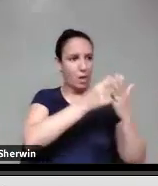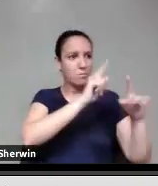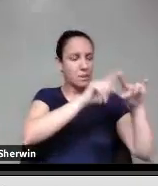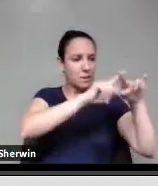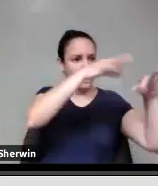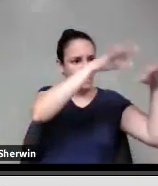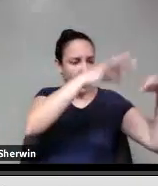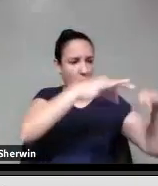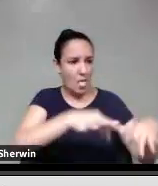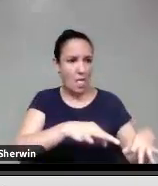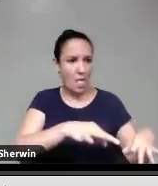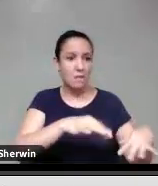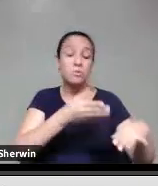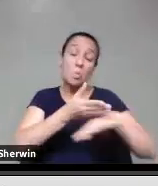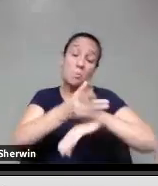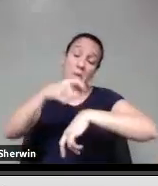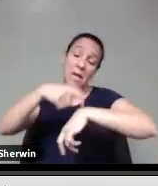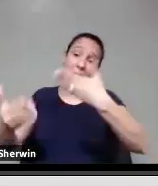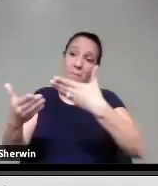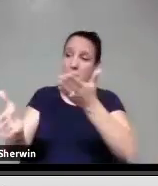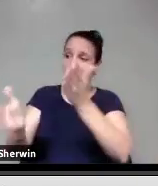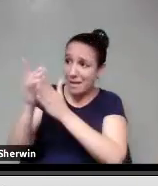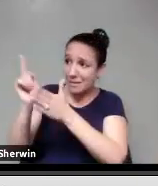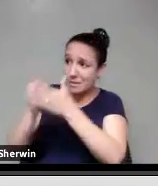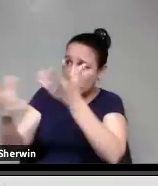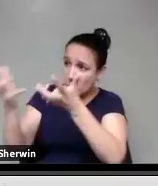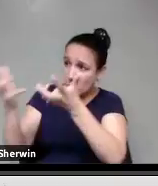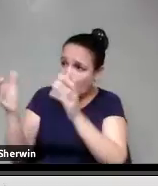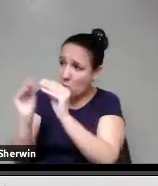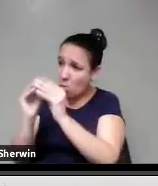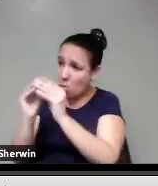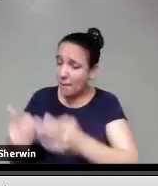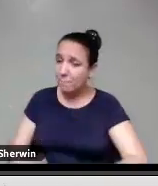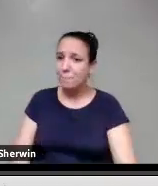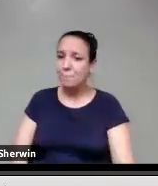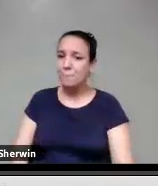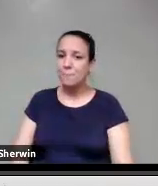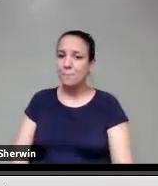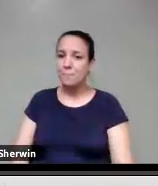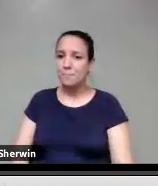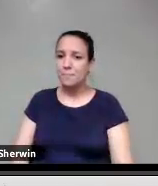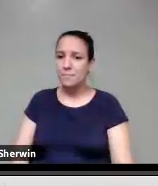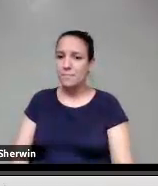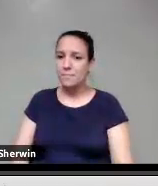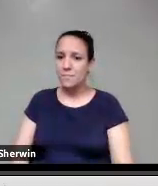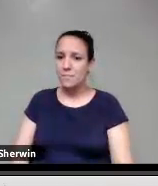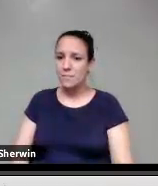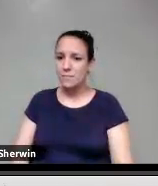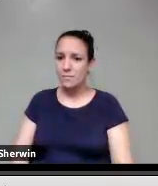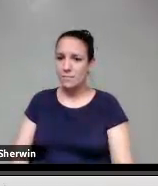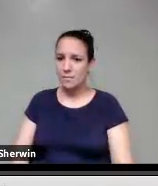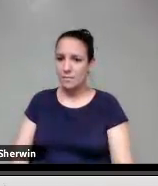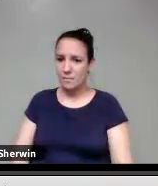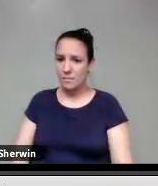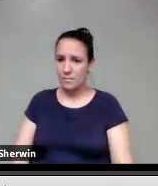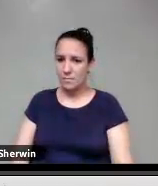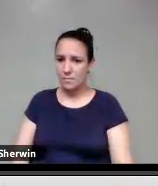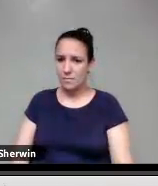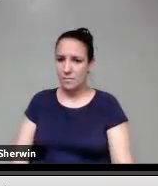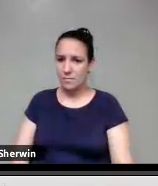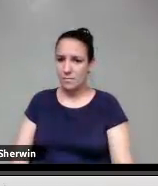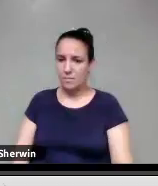way of thinking of it, because normally when we do go out to give a talk for the library, that's exactly what we do. You were right on target, Alyssa. Usually we say,